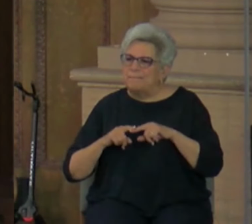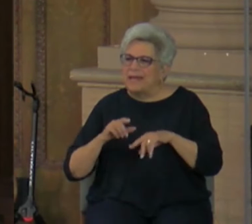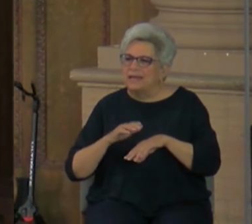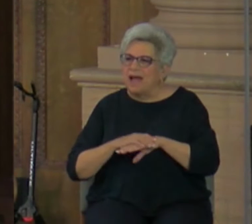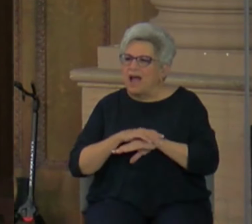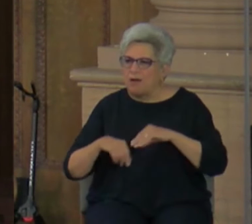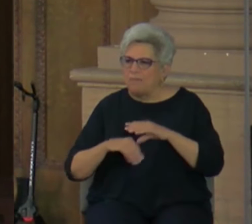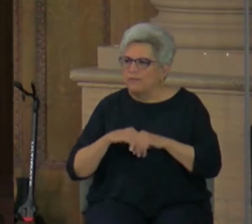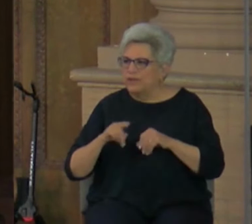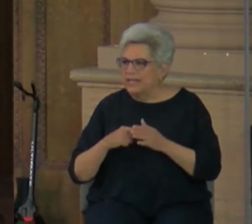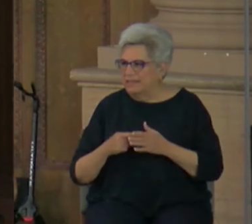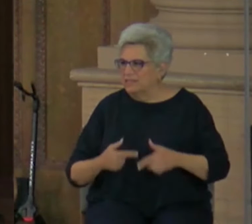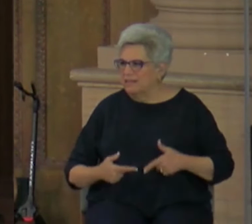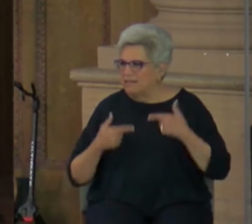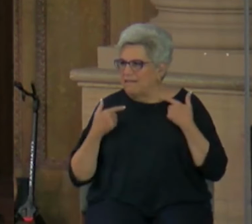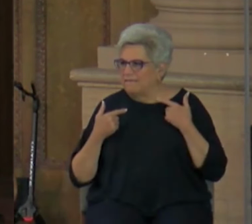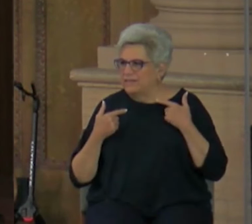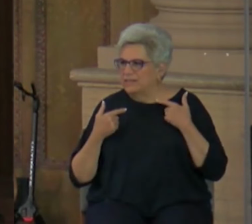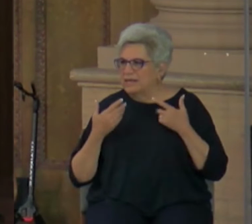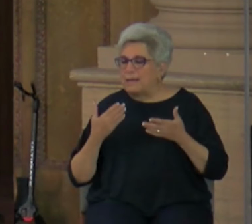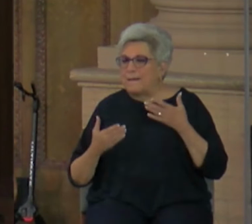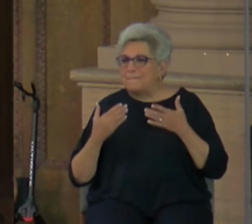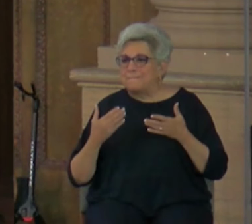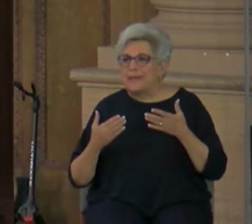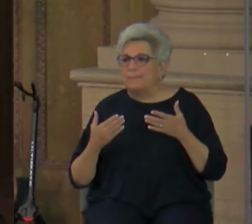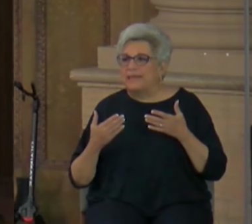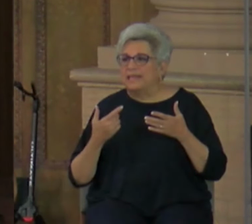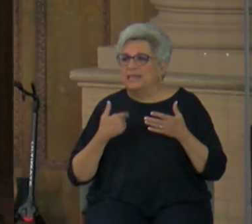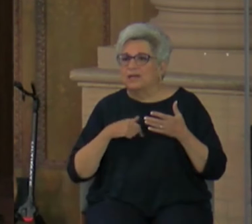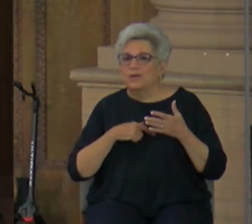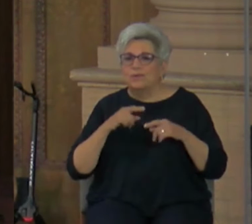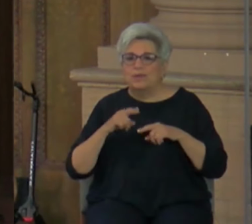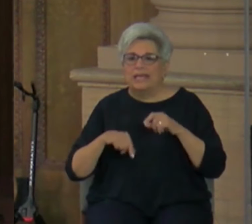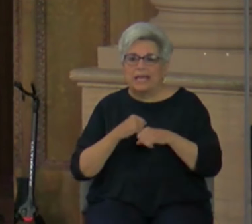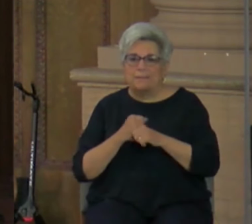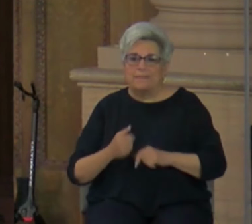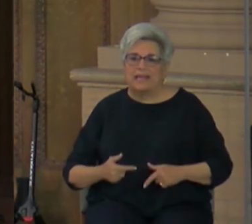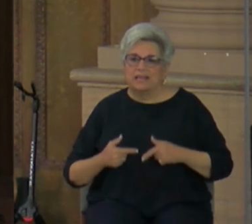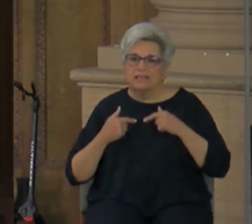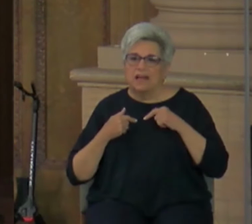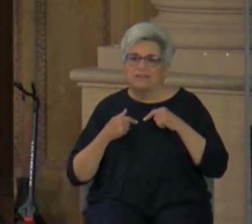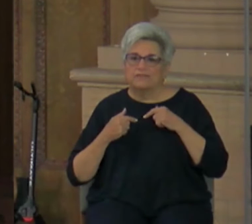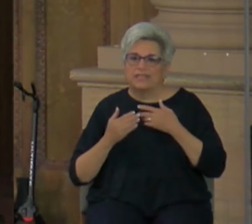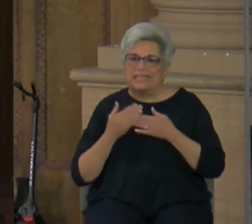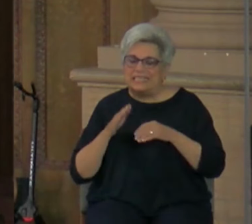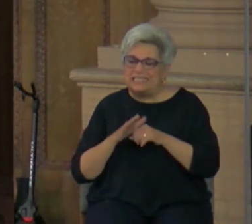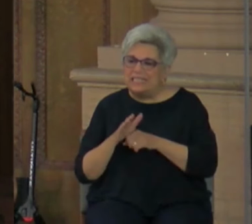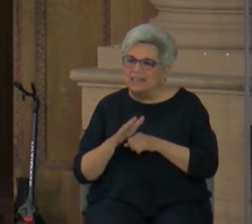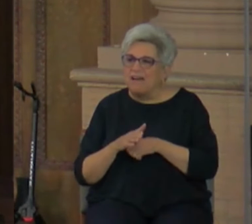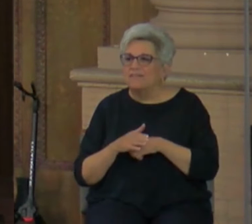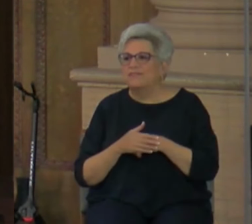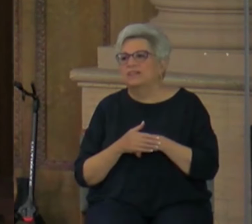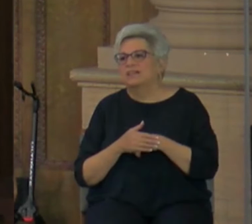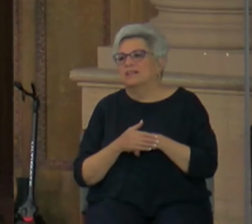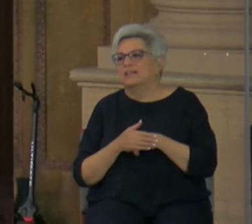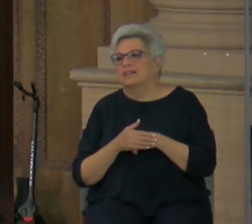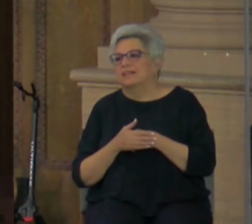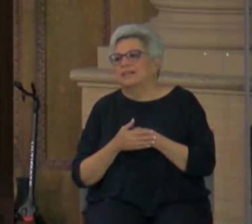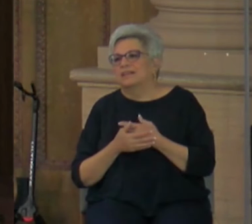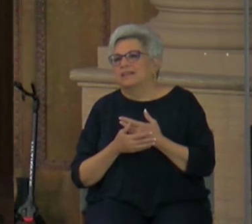Maybe the futility and the inability we have to ever make life stable enough or secure enough or easy enough or drama-free enough and to make all